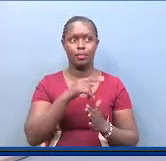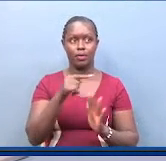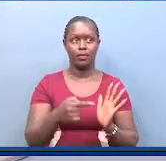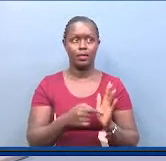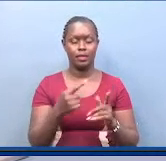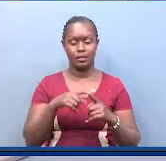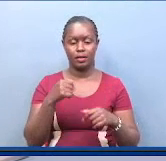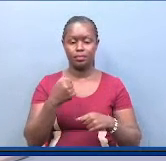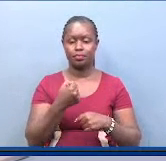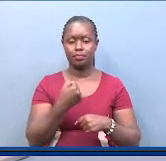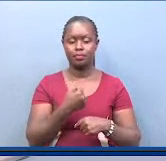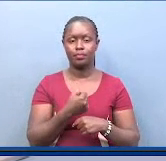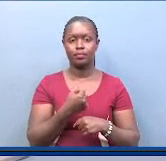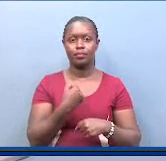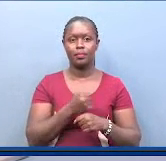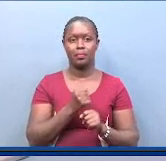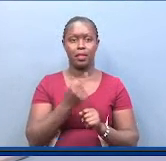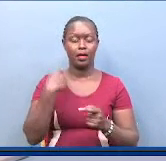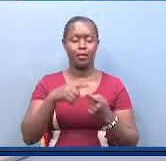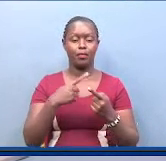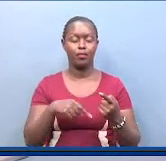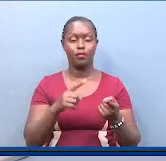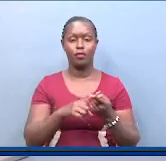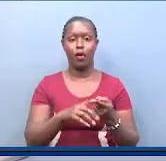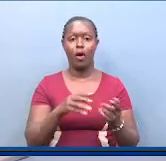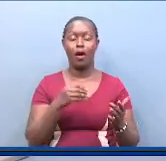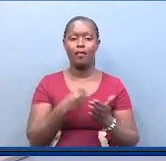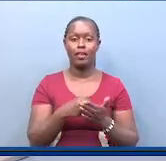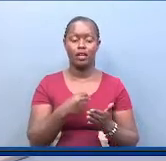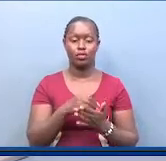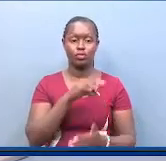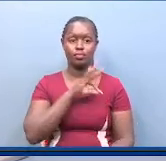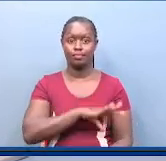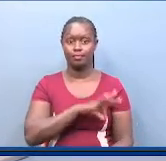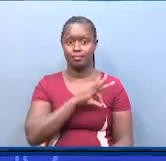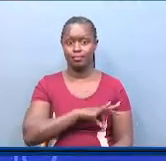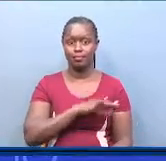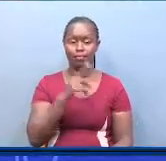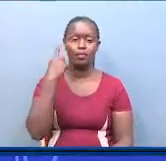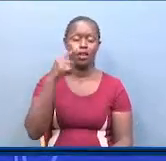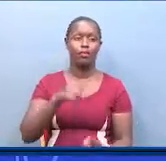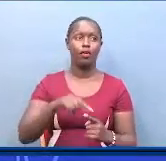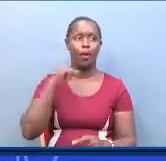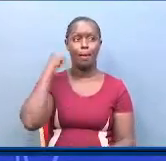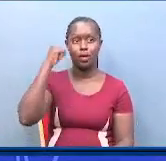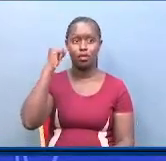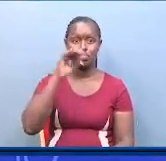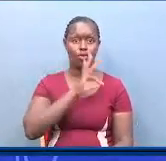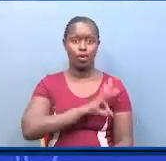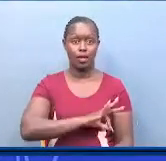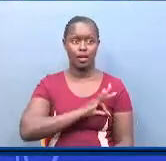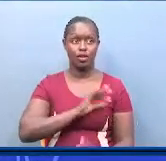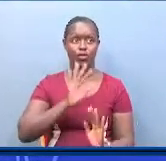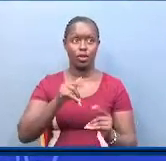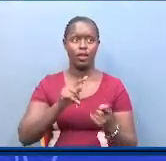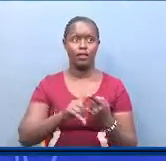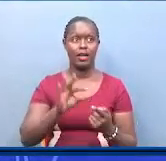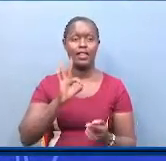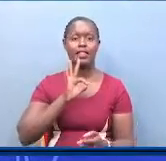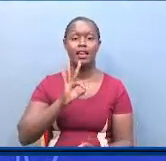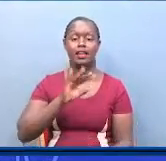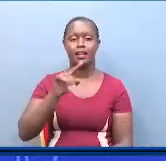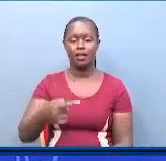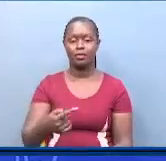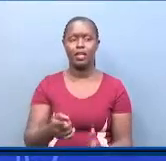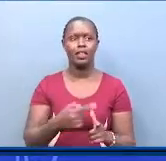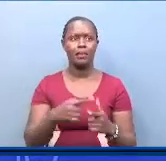them for financial gain and expediency, for political expediency. And they have said, if you give me 300,000, then I can put